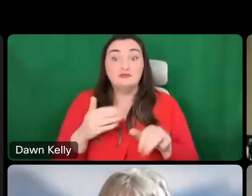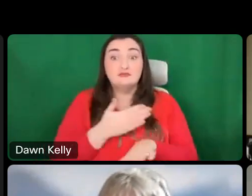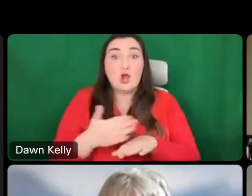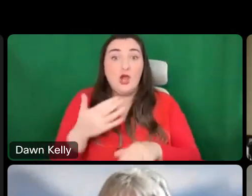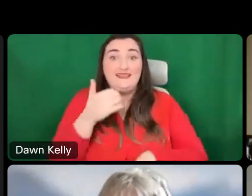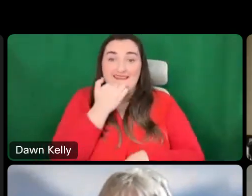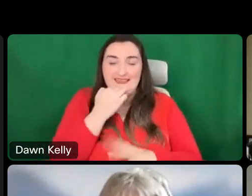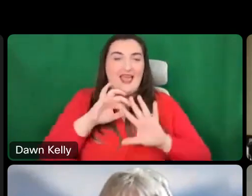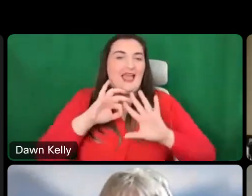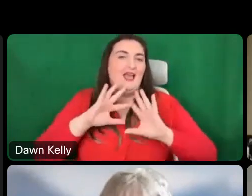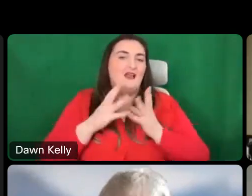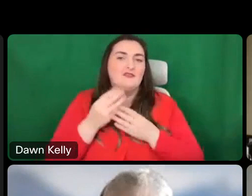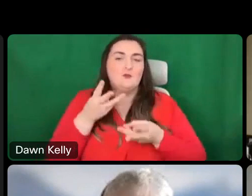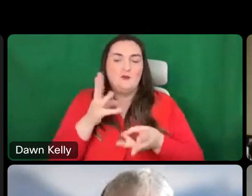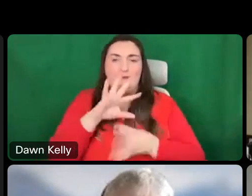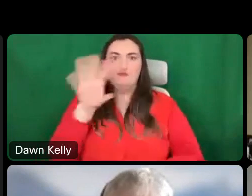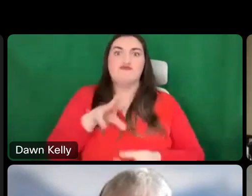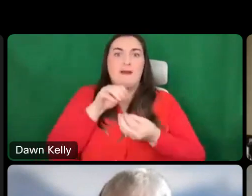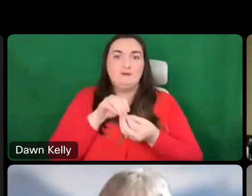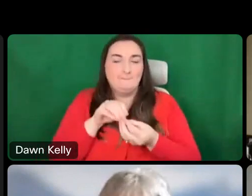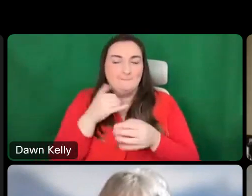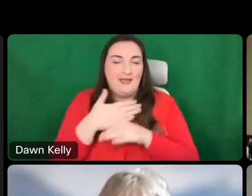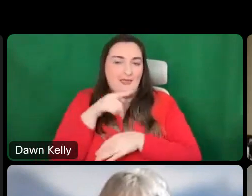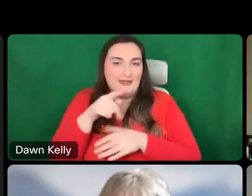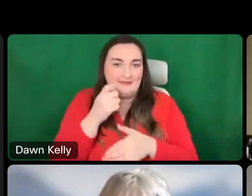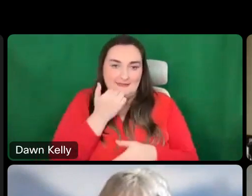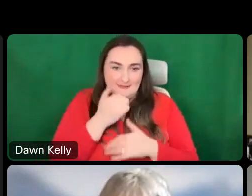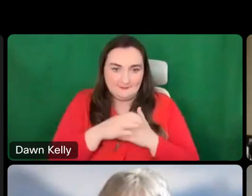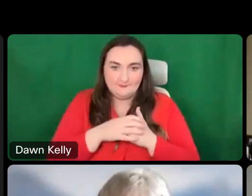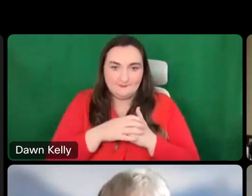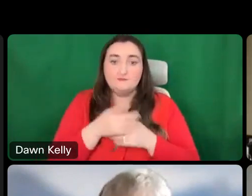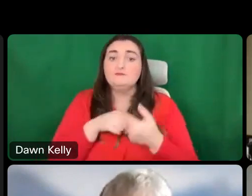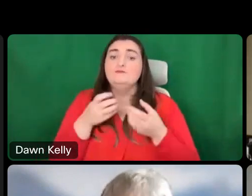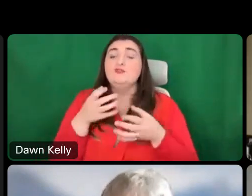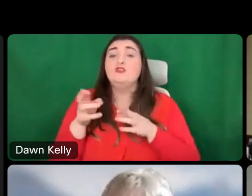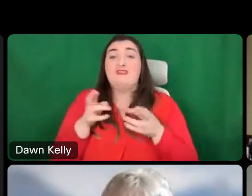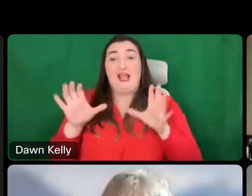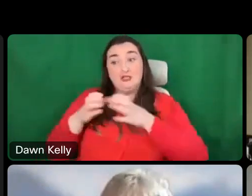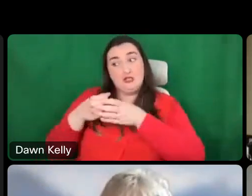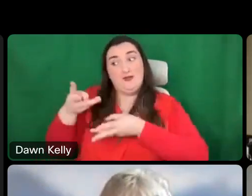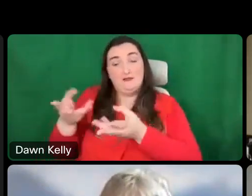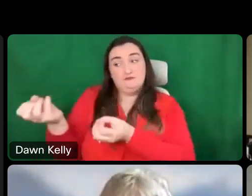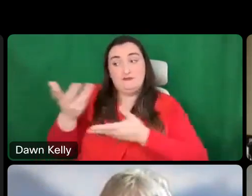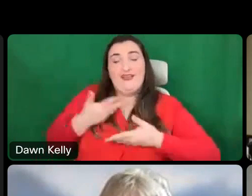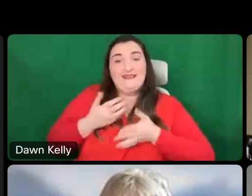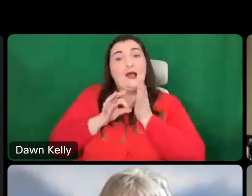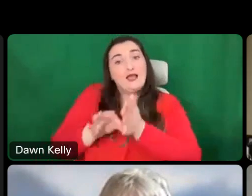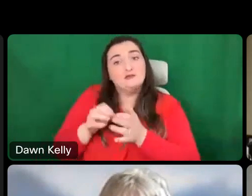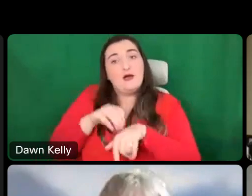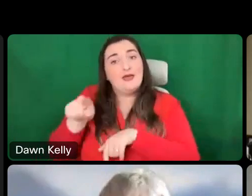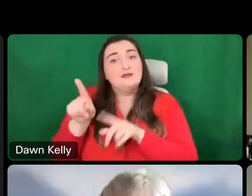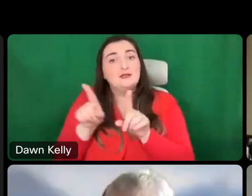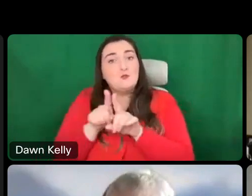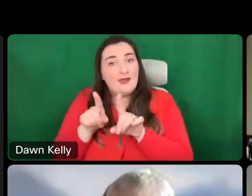that. The regulators will be providing guidance to us as well and guidelines and that. So I think there will